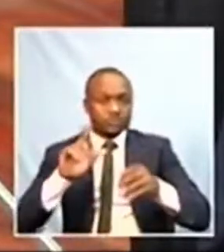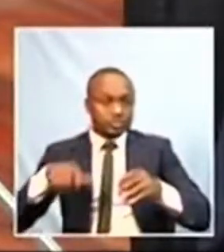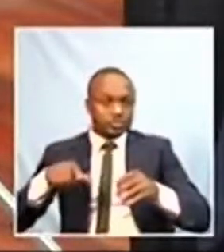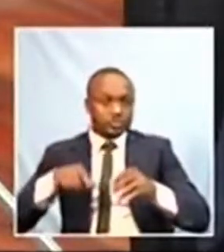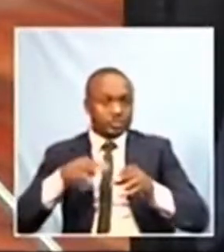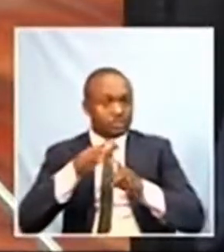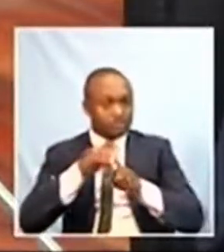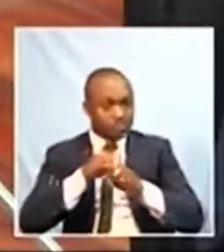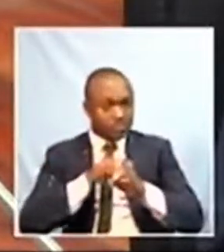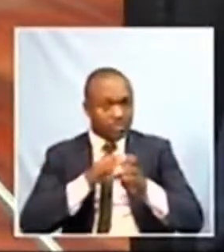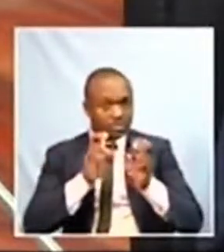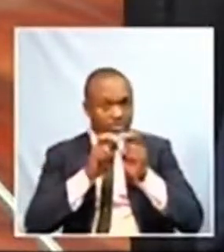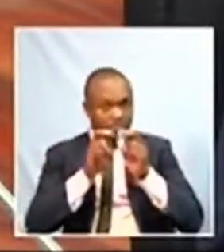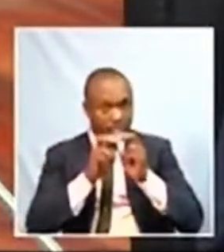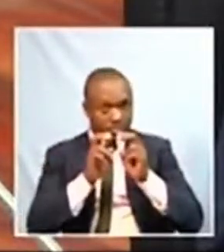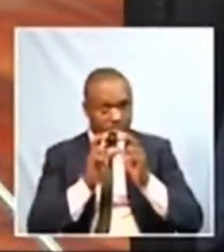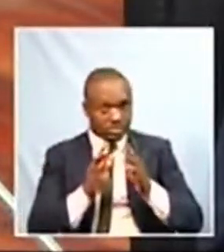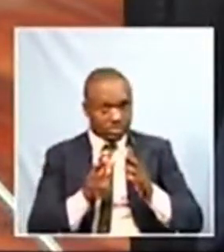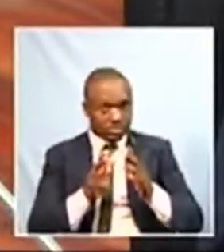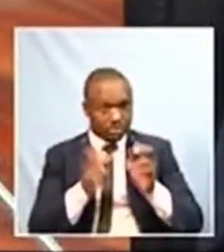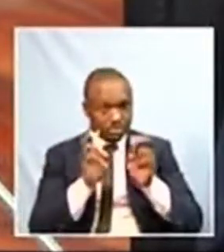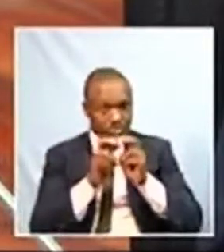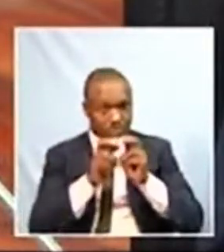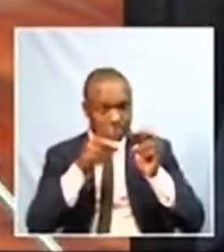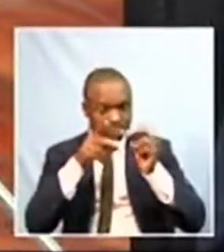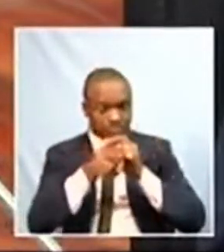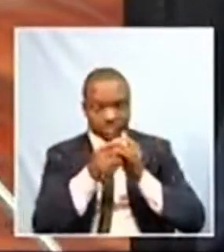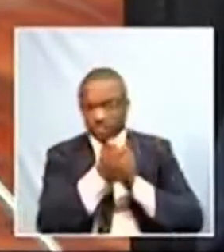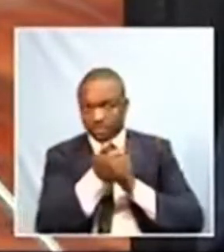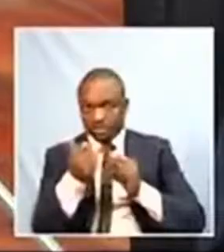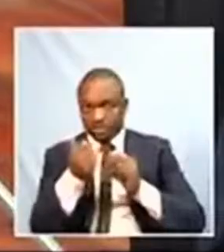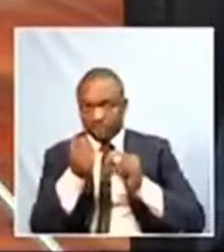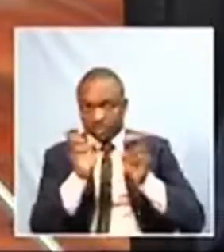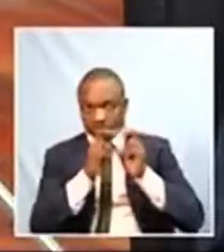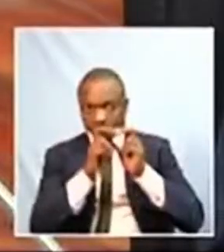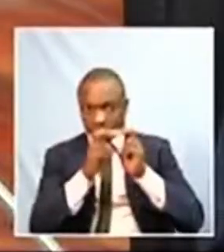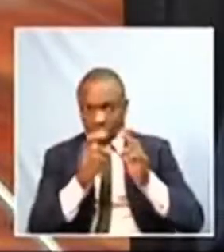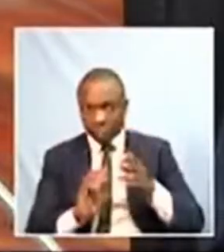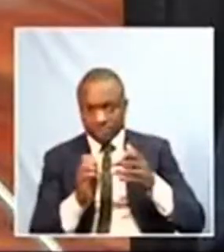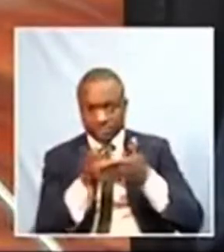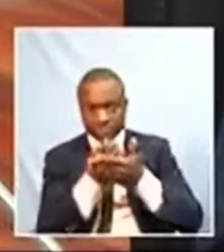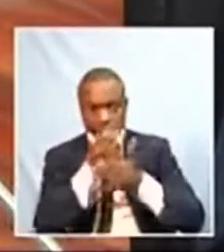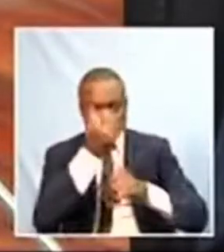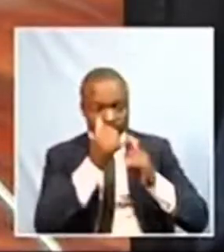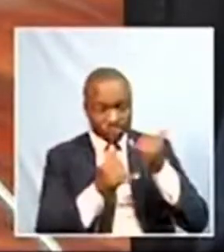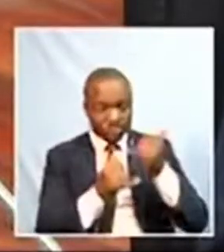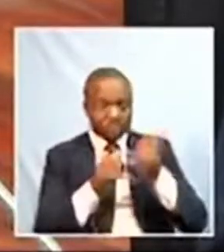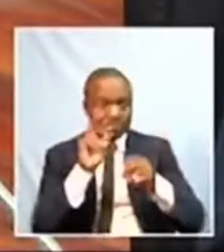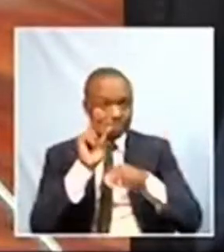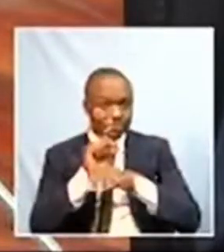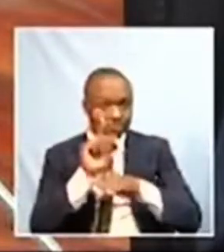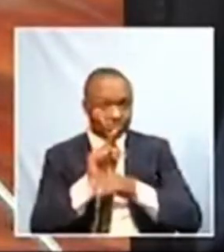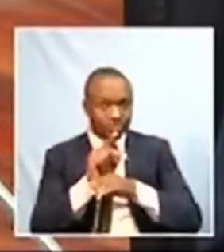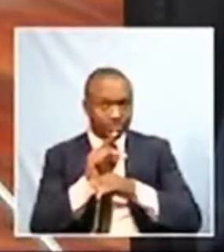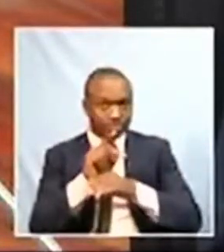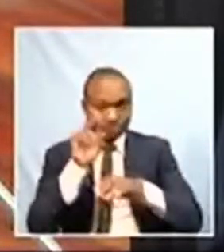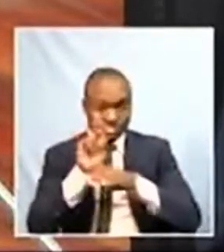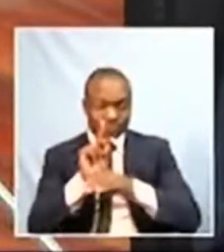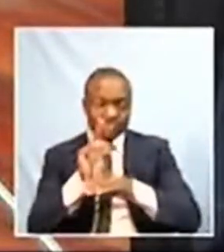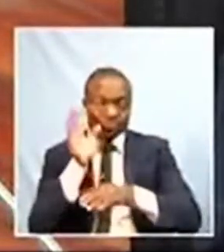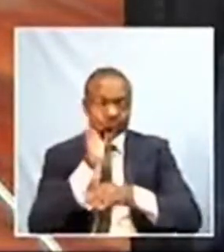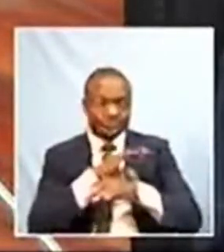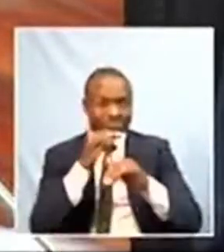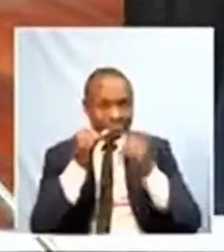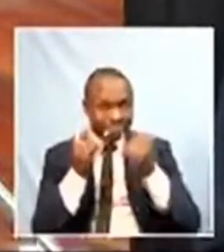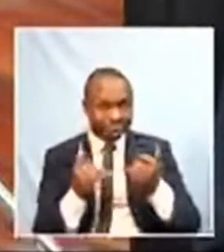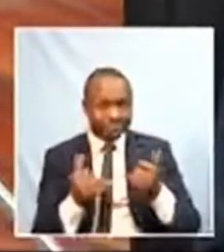the contract was terminated and another contractor was engaged to complete the project, and the project is now complete.